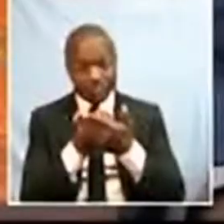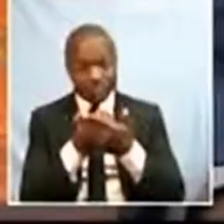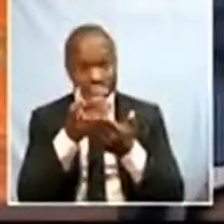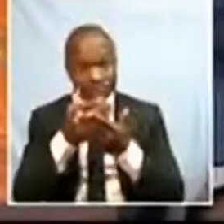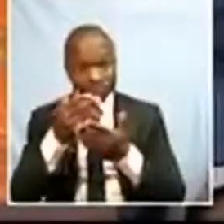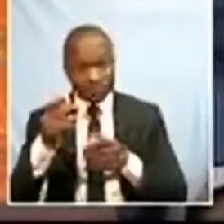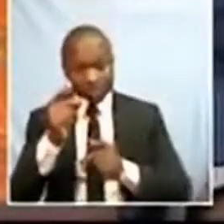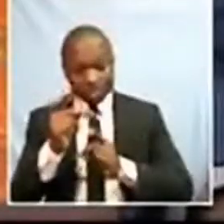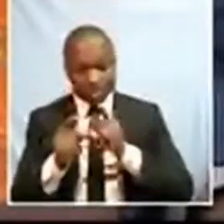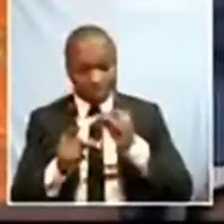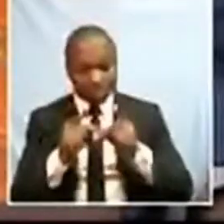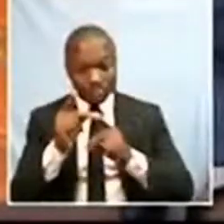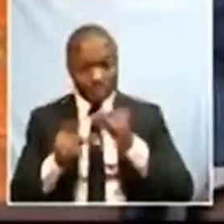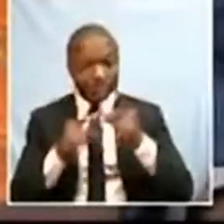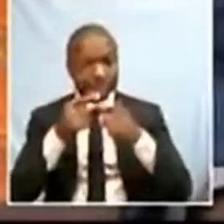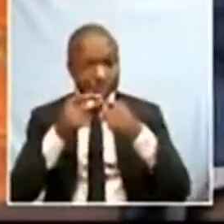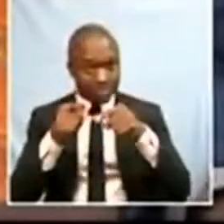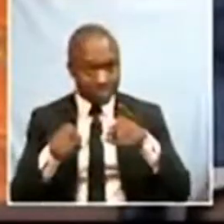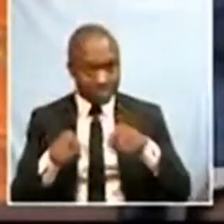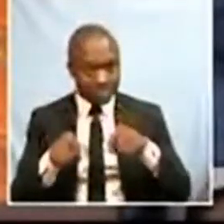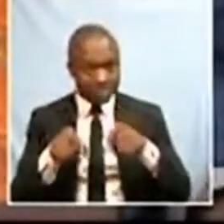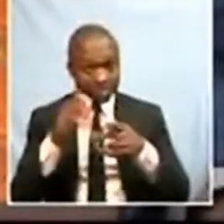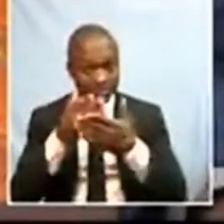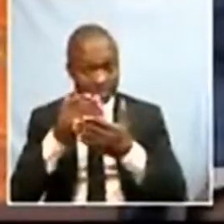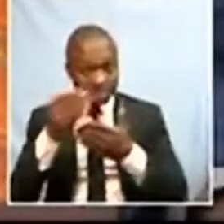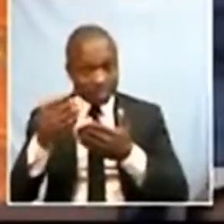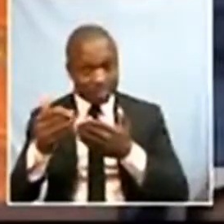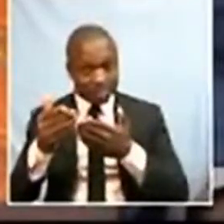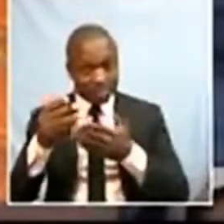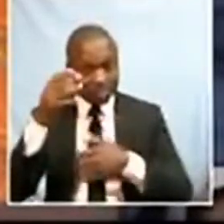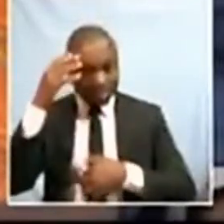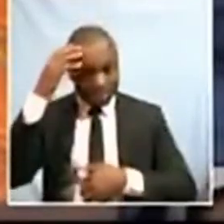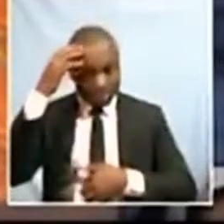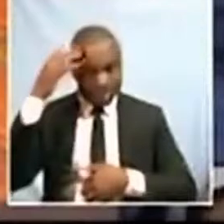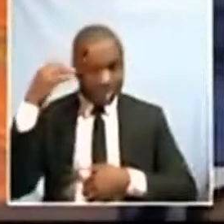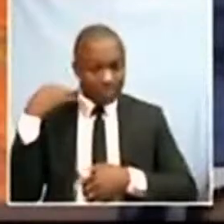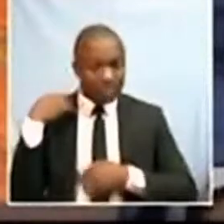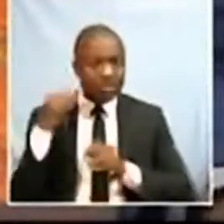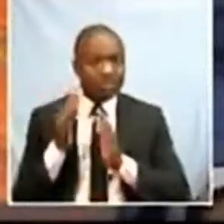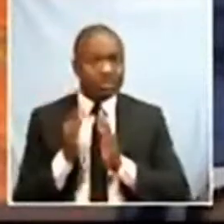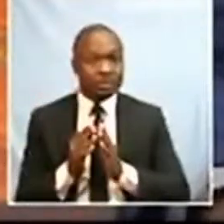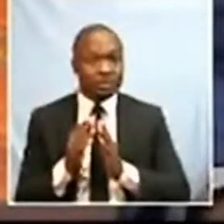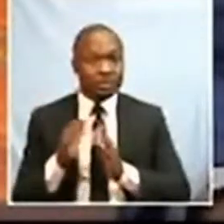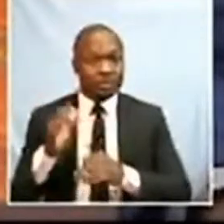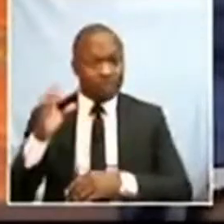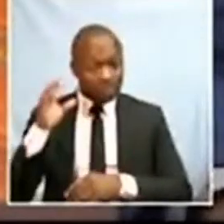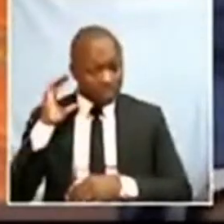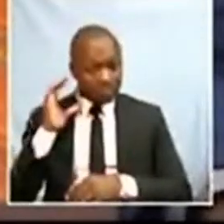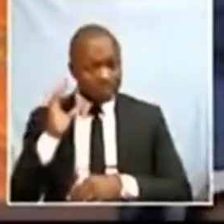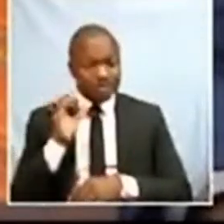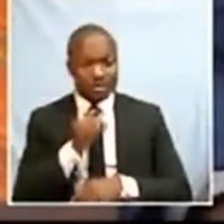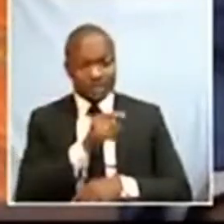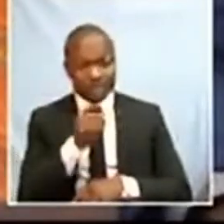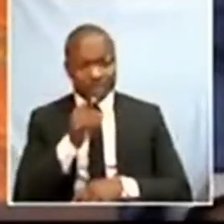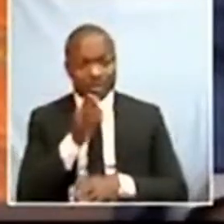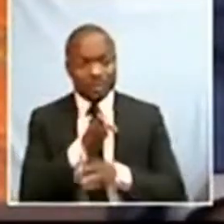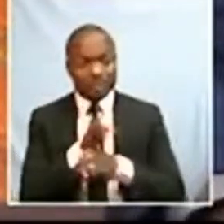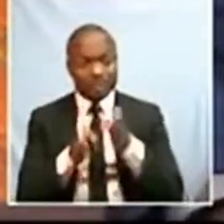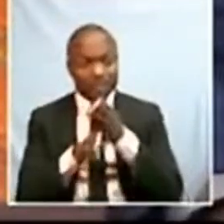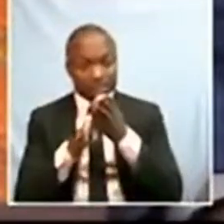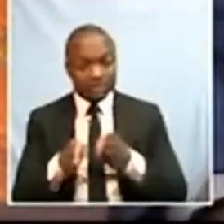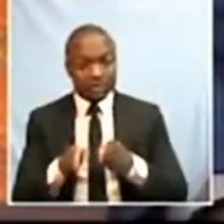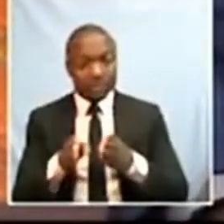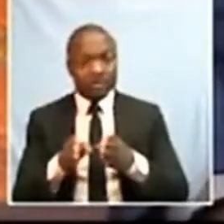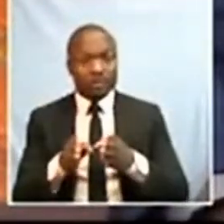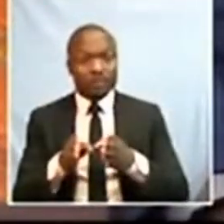procurement process that was conducted by the procurement officer, and on the capacity for the contractor to handle 2 projects